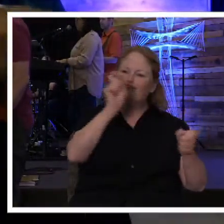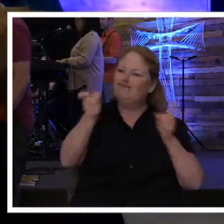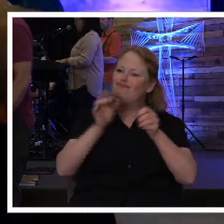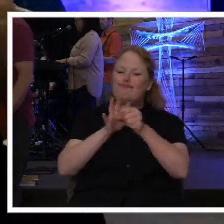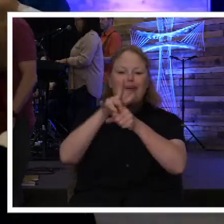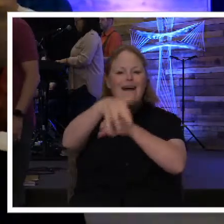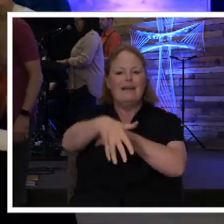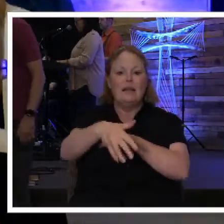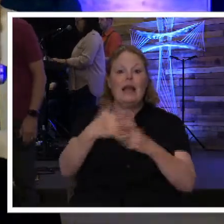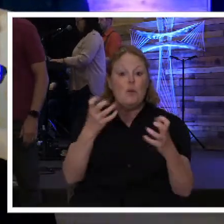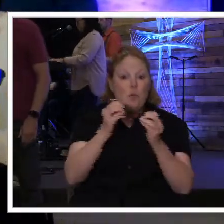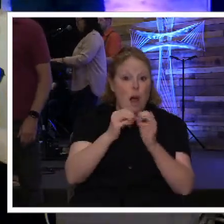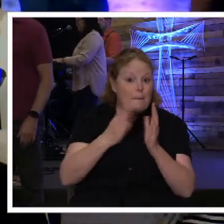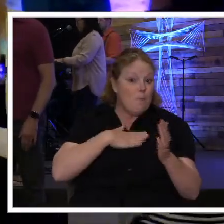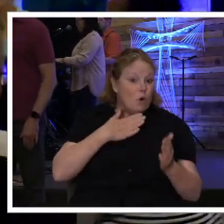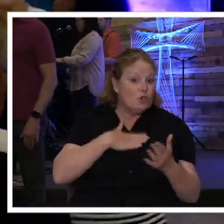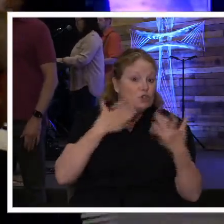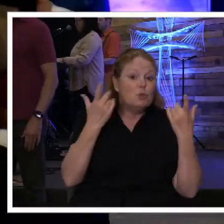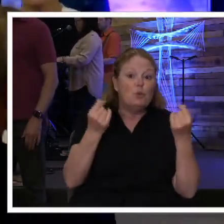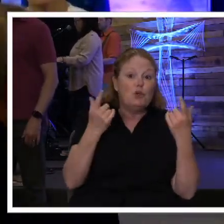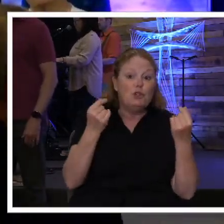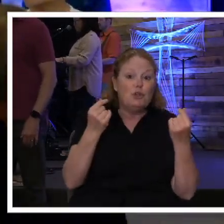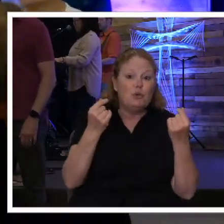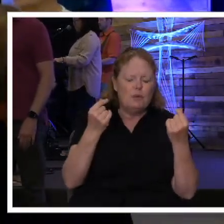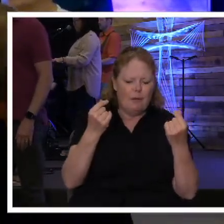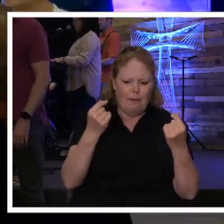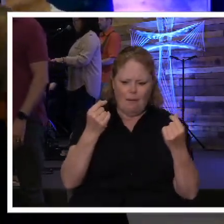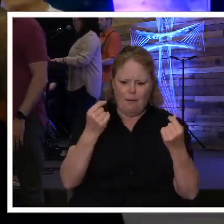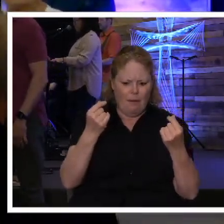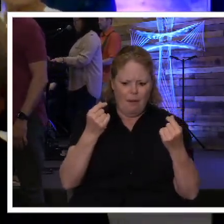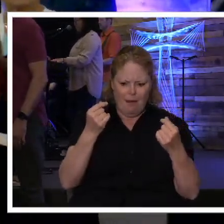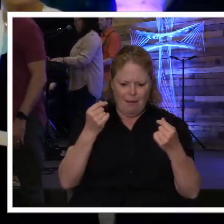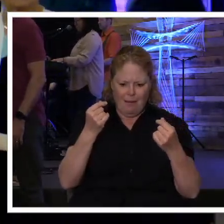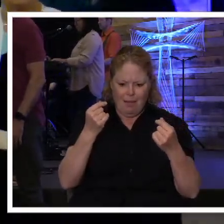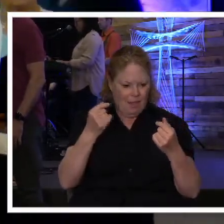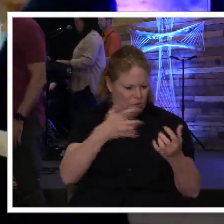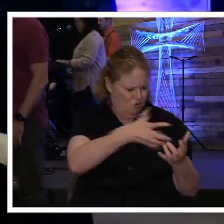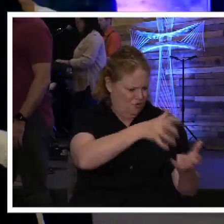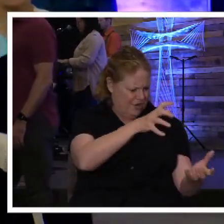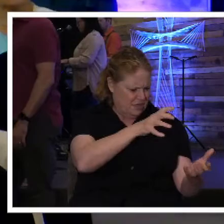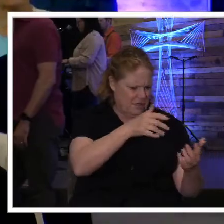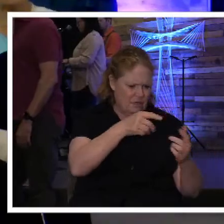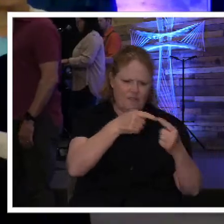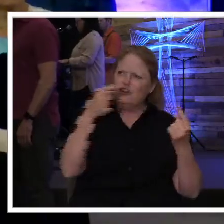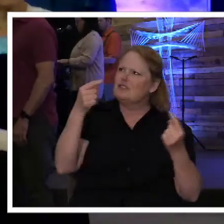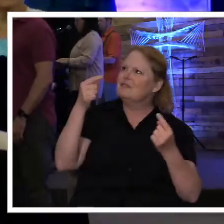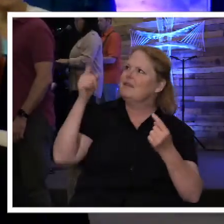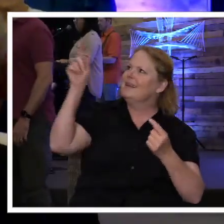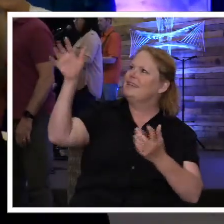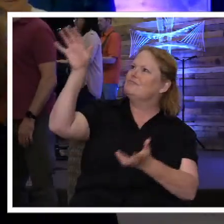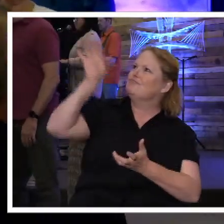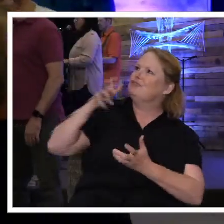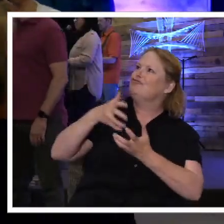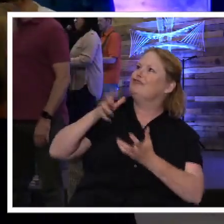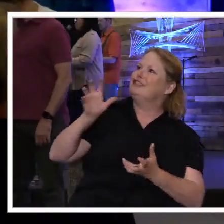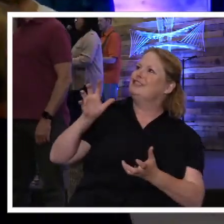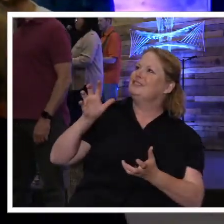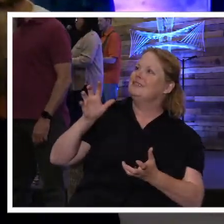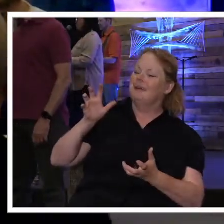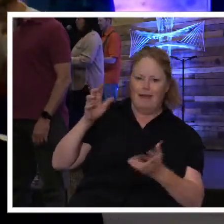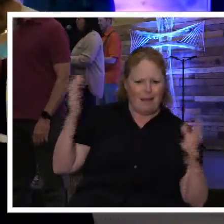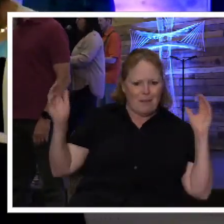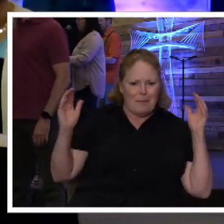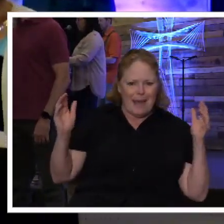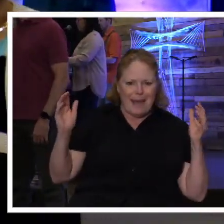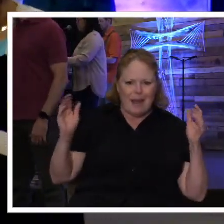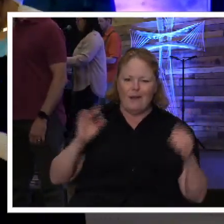more joy in your life, then take a look at the riches that are yours through Christ Jesus. And if you're here today and you've never received Jesus as your